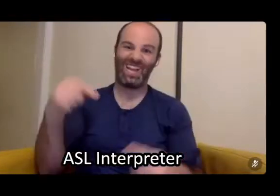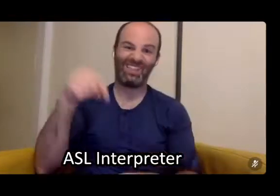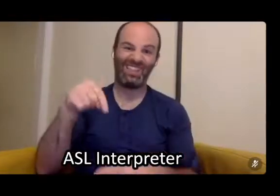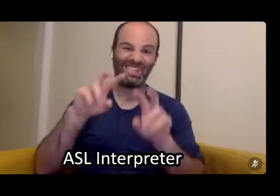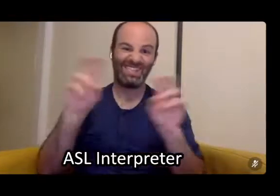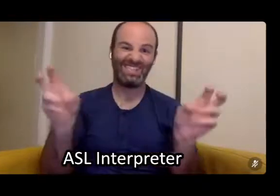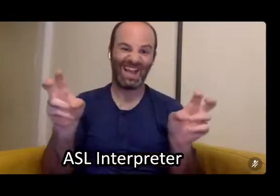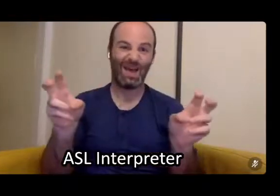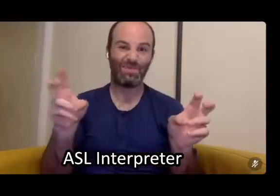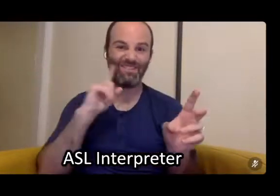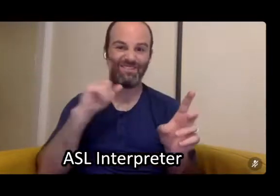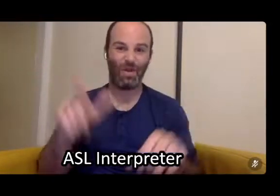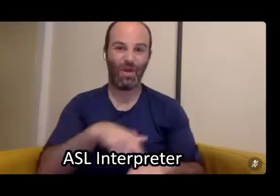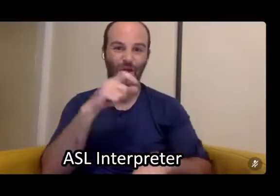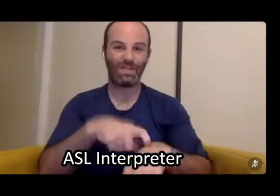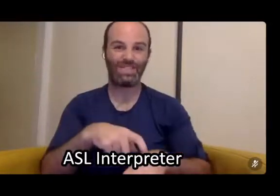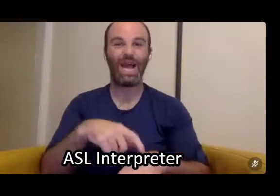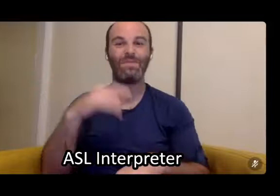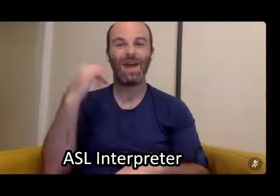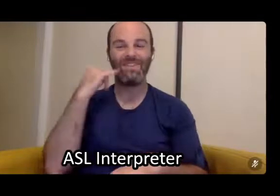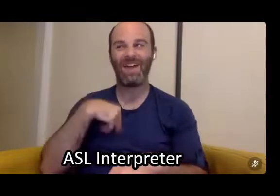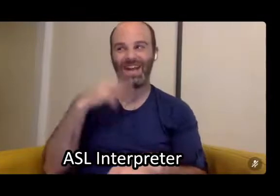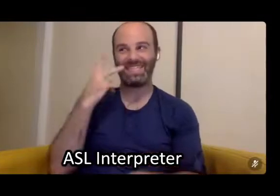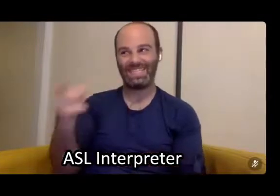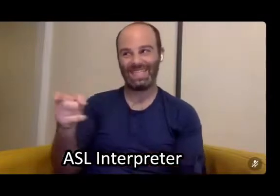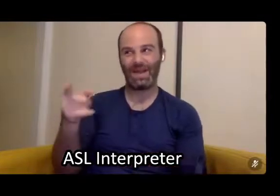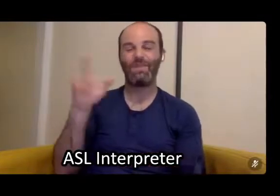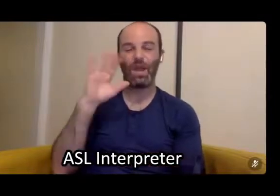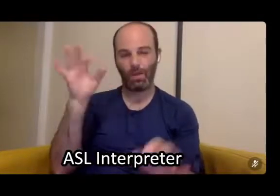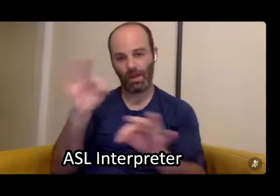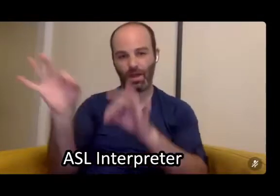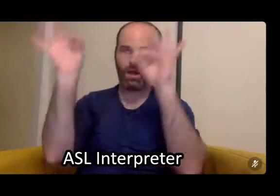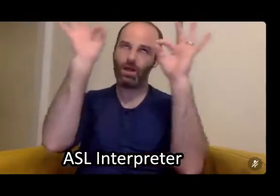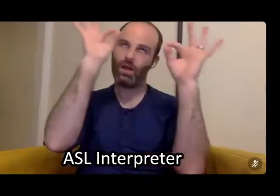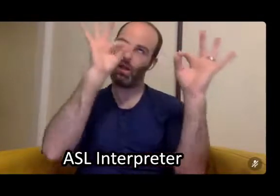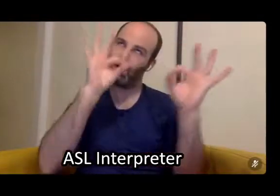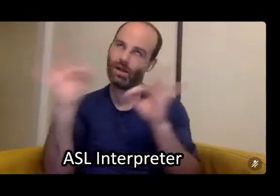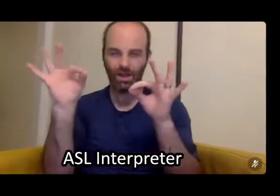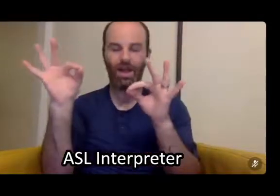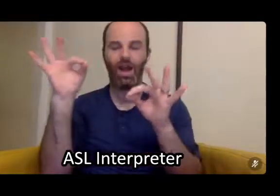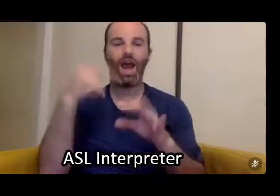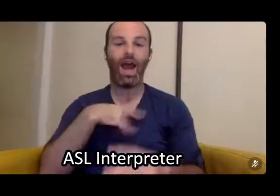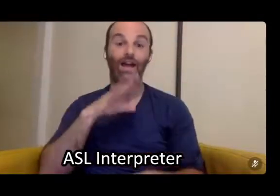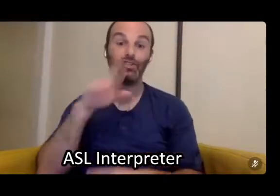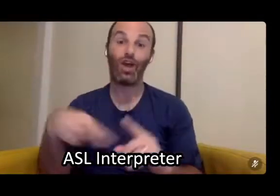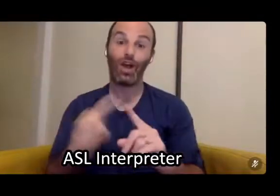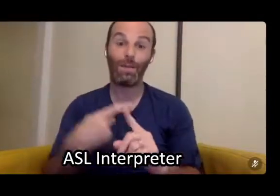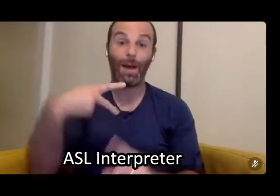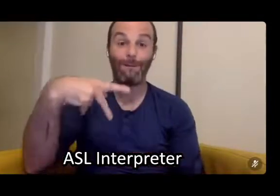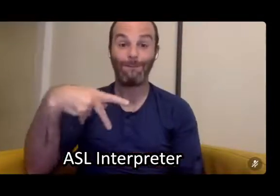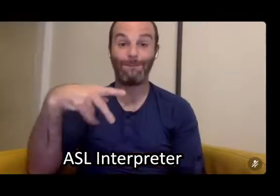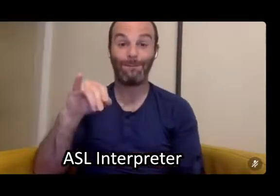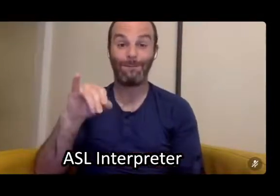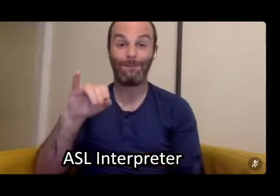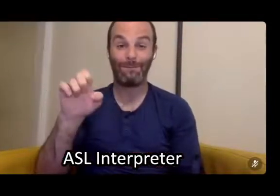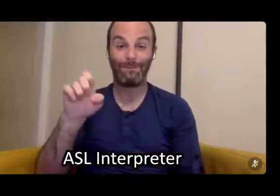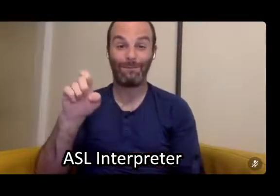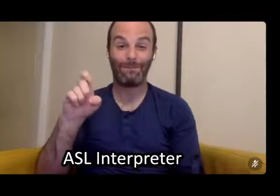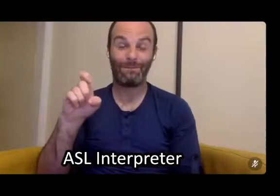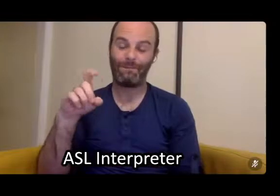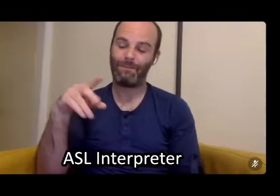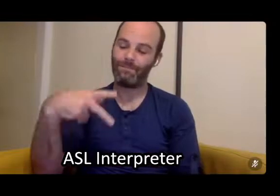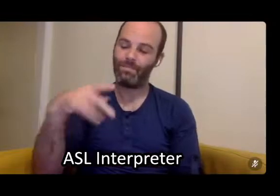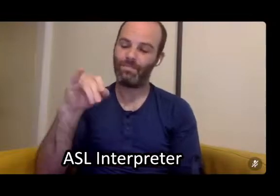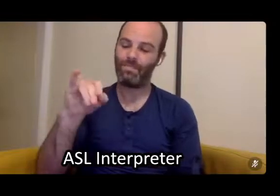see, he'd be rolling his eyes. Is Pixels Dice, which I know Richard's familiar with too,